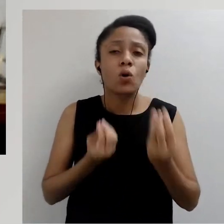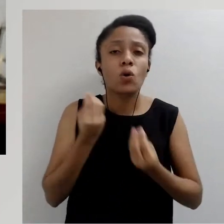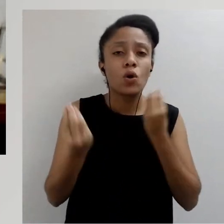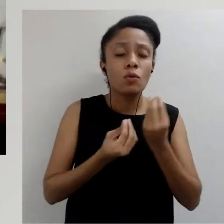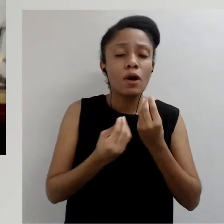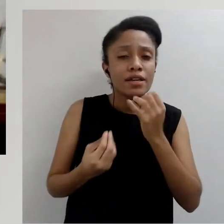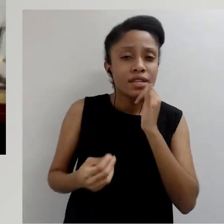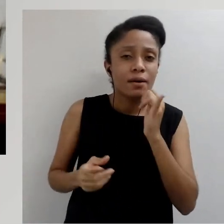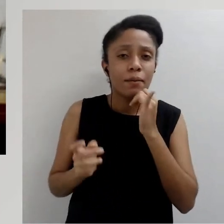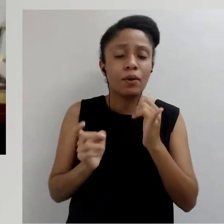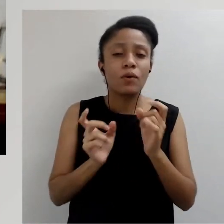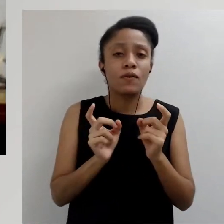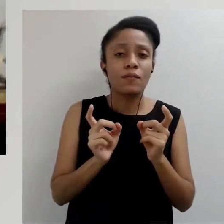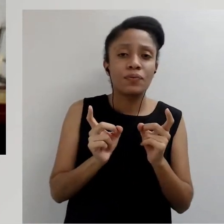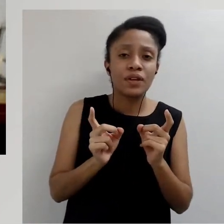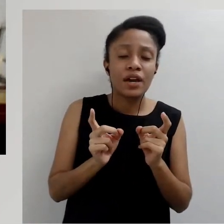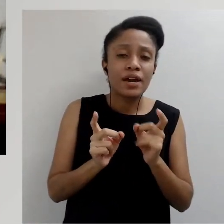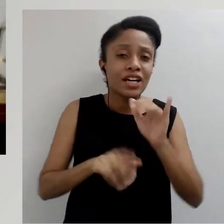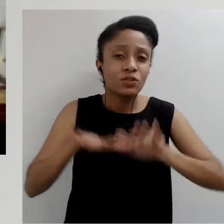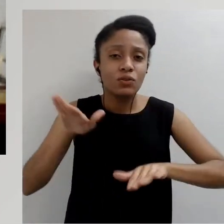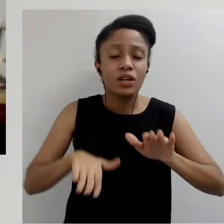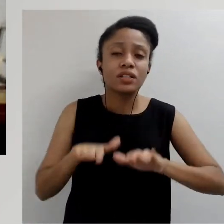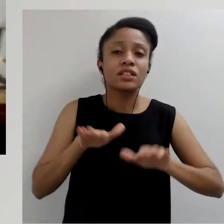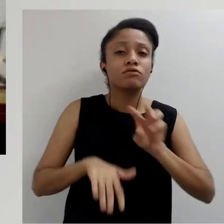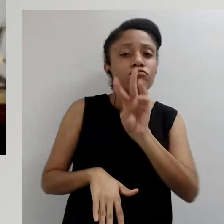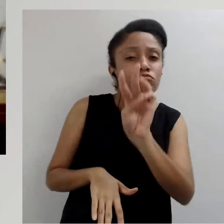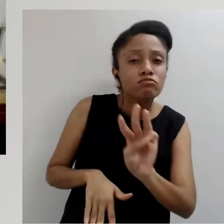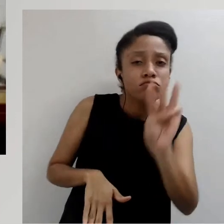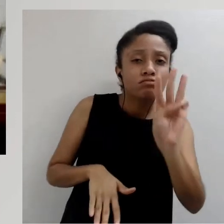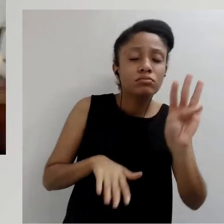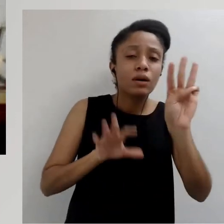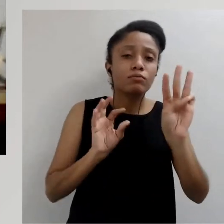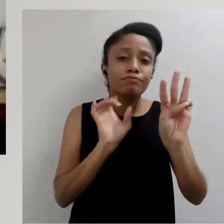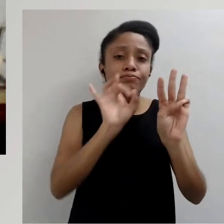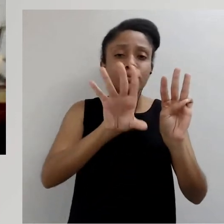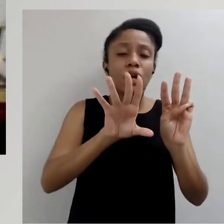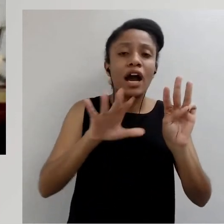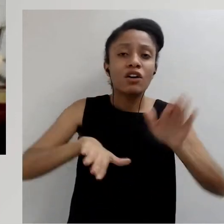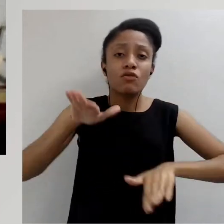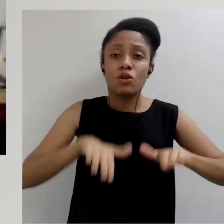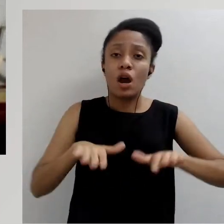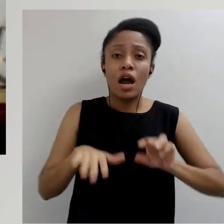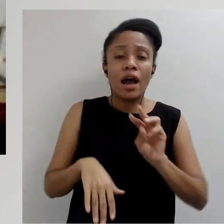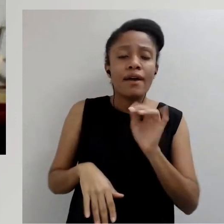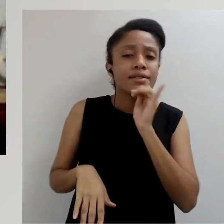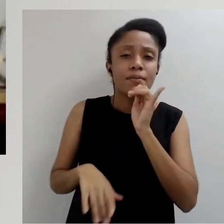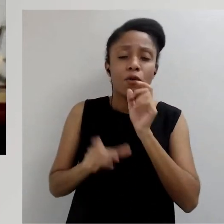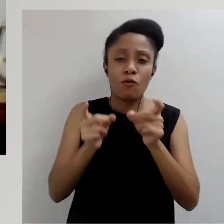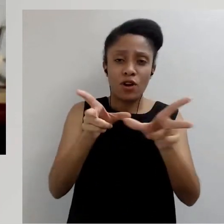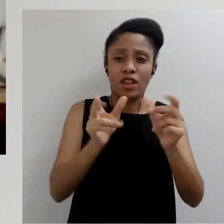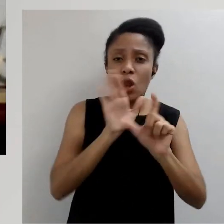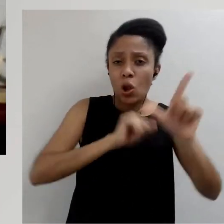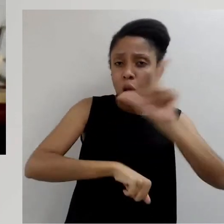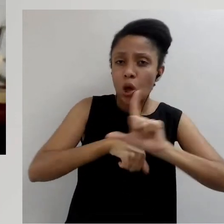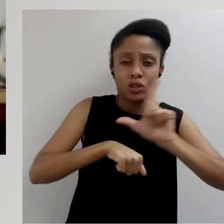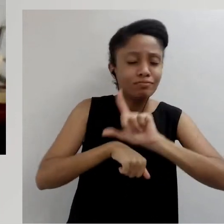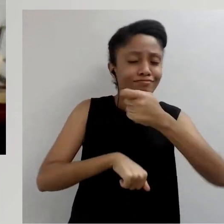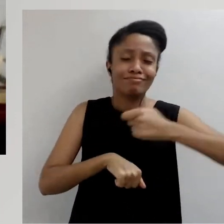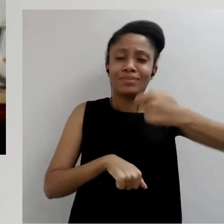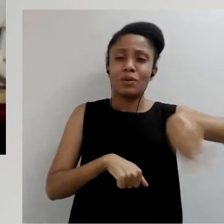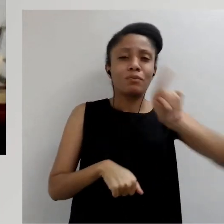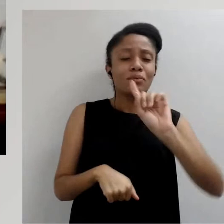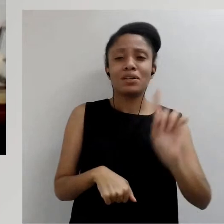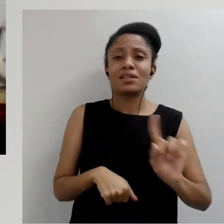you sell in a few words. You need to prepare the website to receive. You need to have a website, and you don't need to be